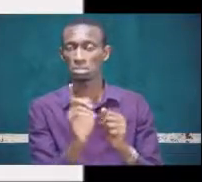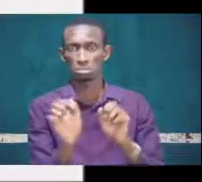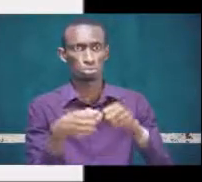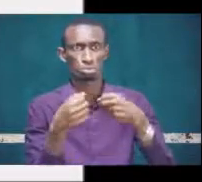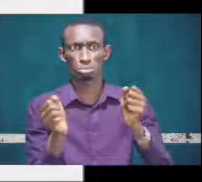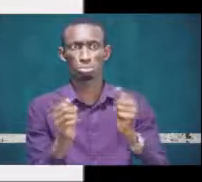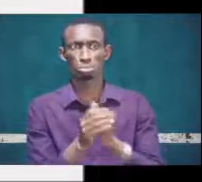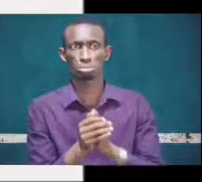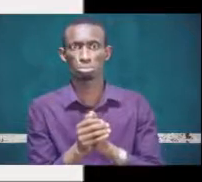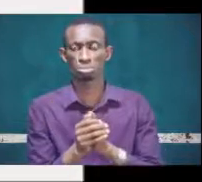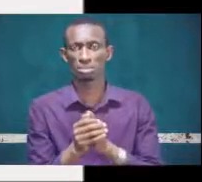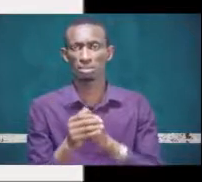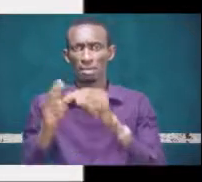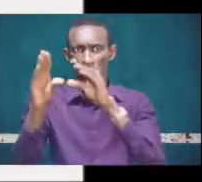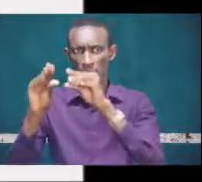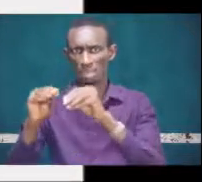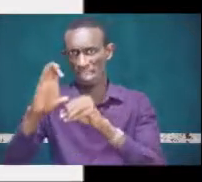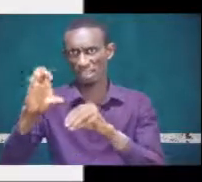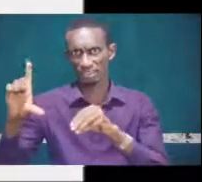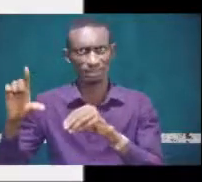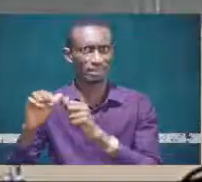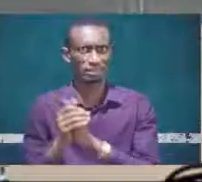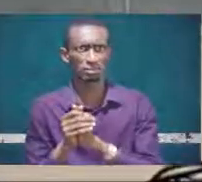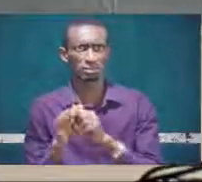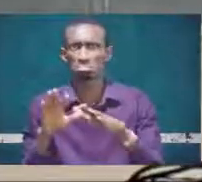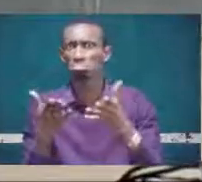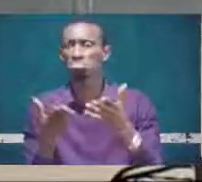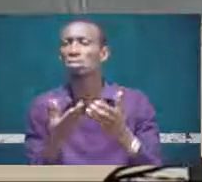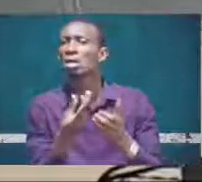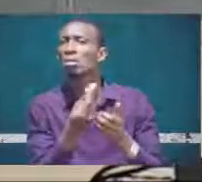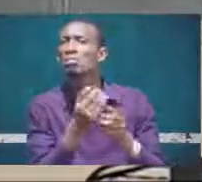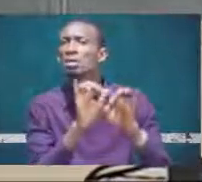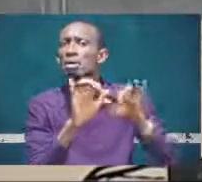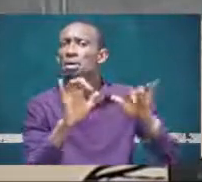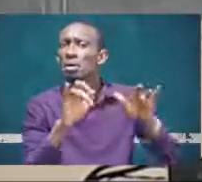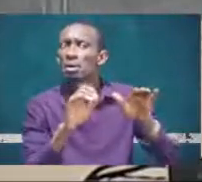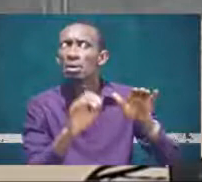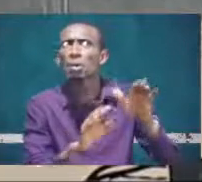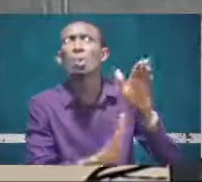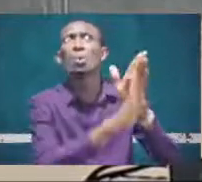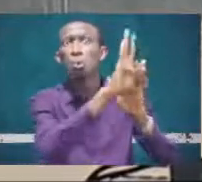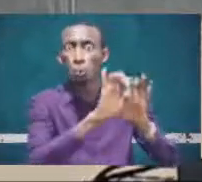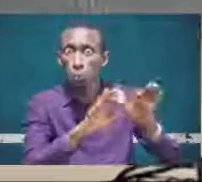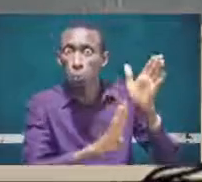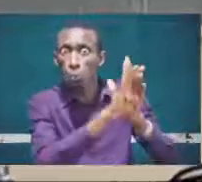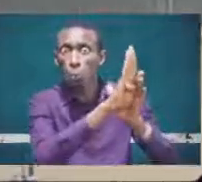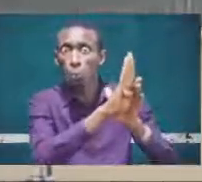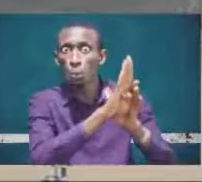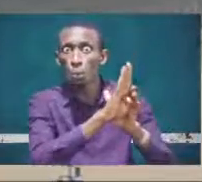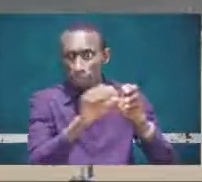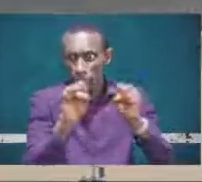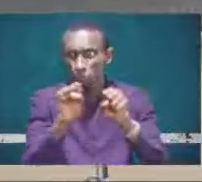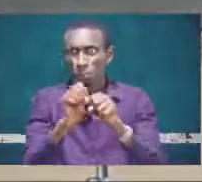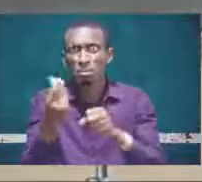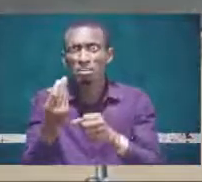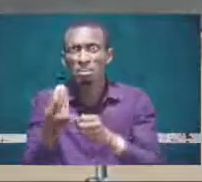The change in price for a computer may not affect the demand for shoes. those two commodities may not